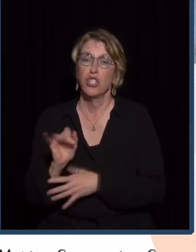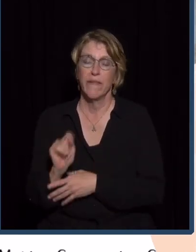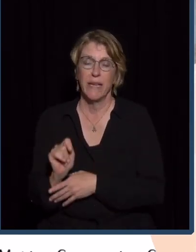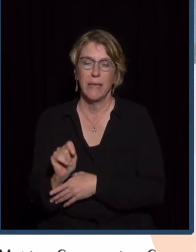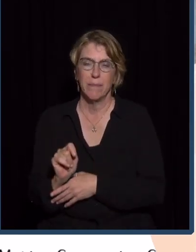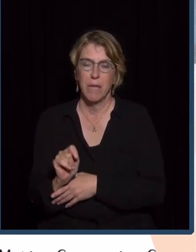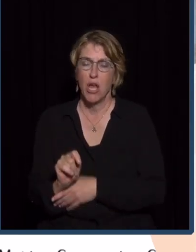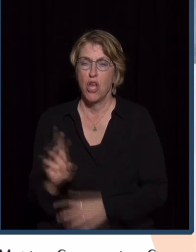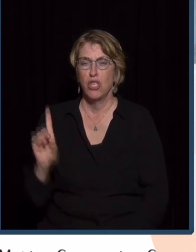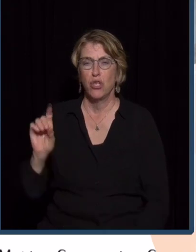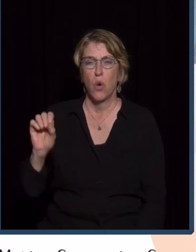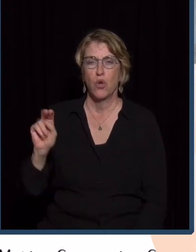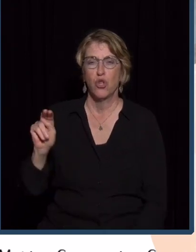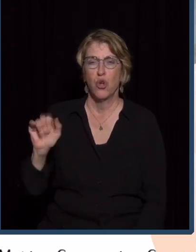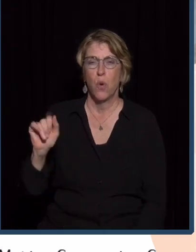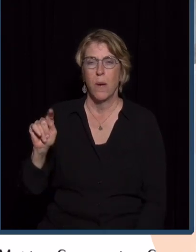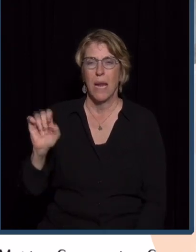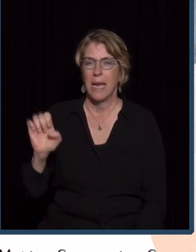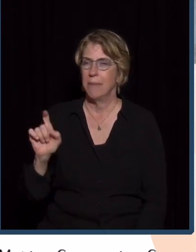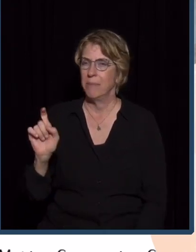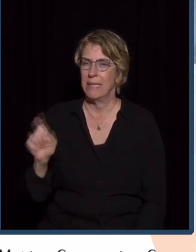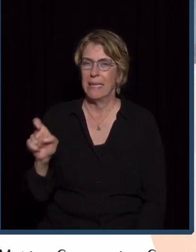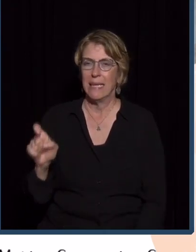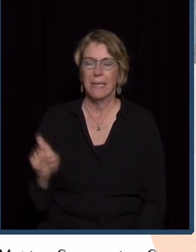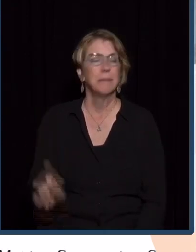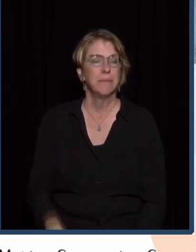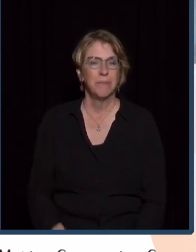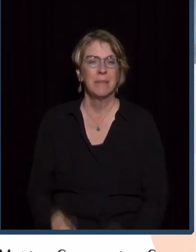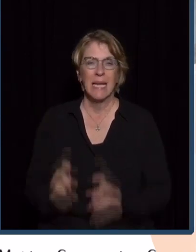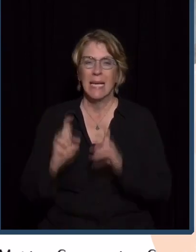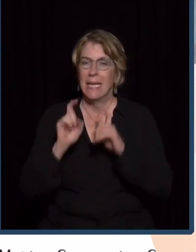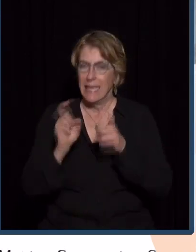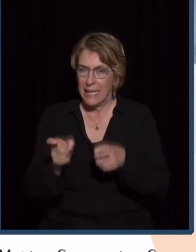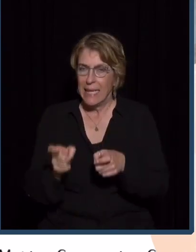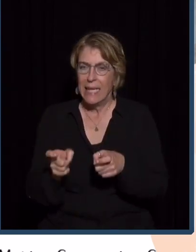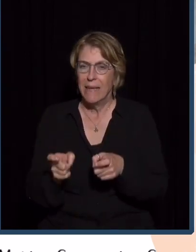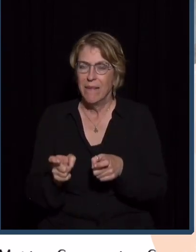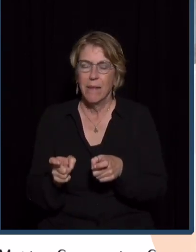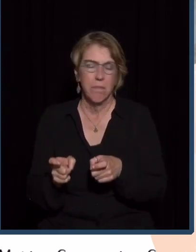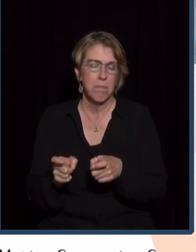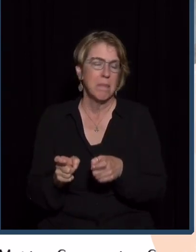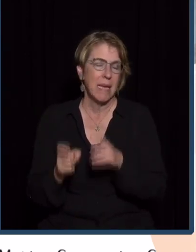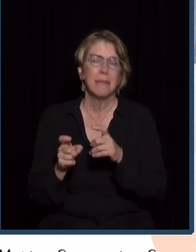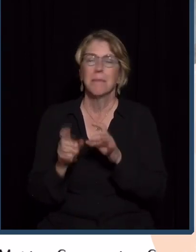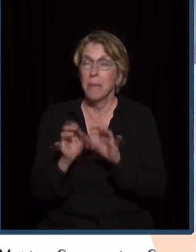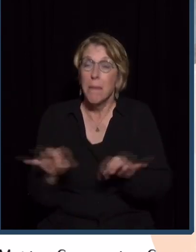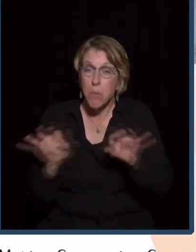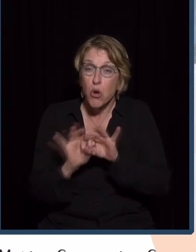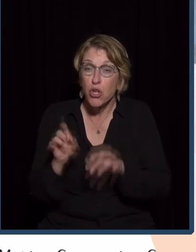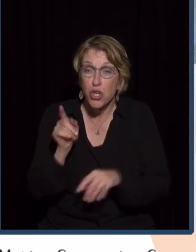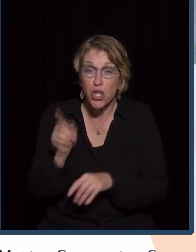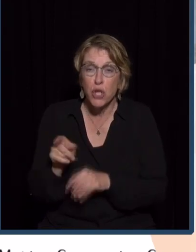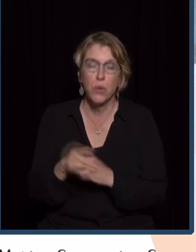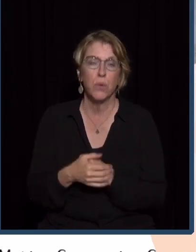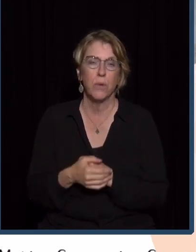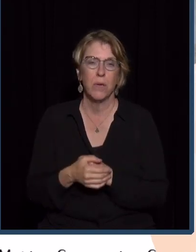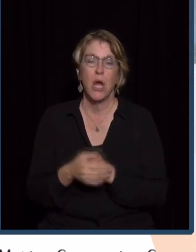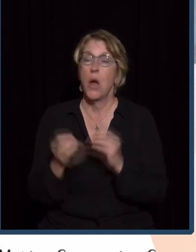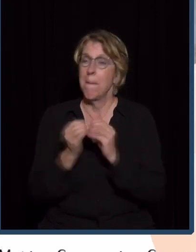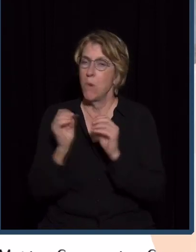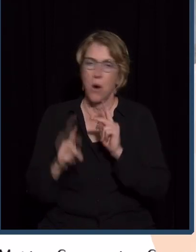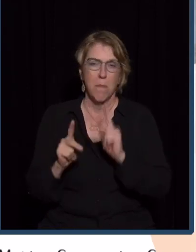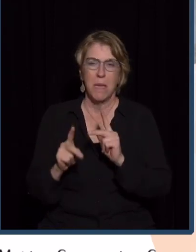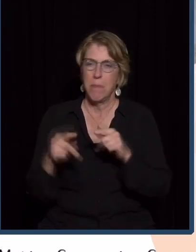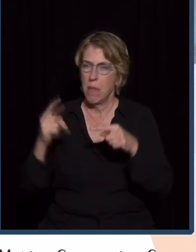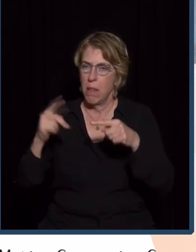donate button right now on your screen. Make a gift that is meaningful to you. And again, we're having some more coming. I just see